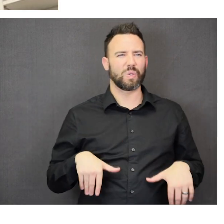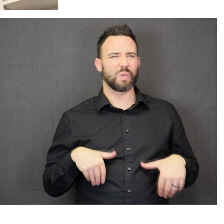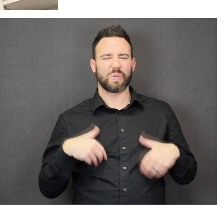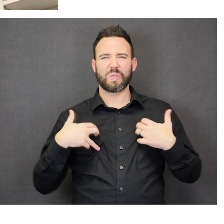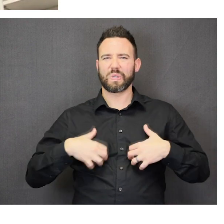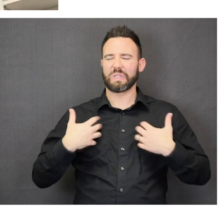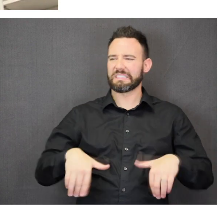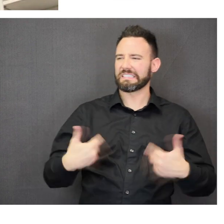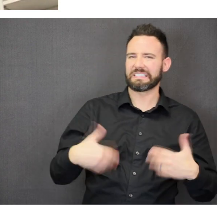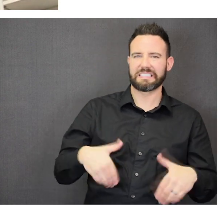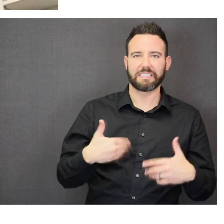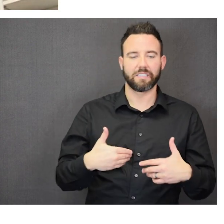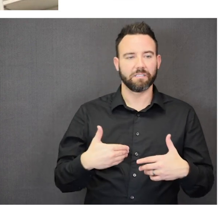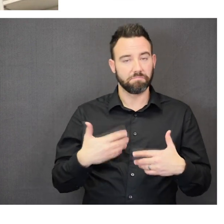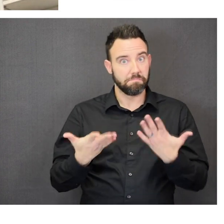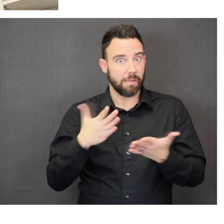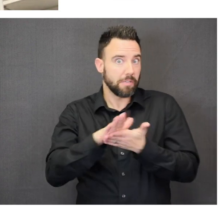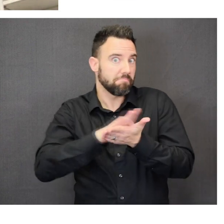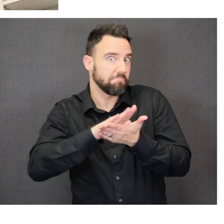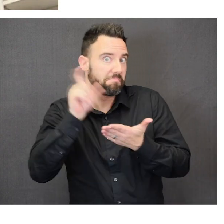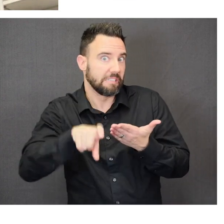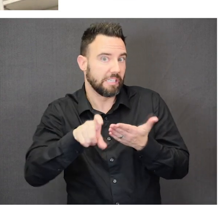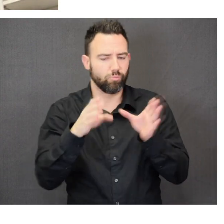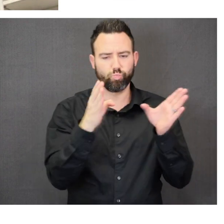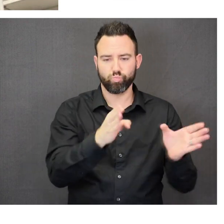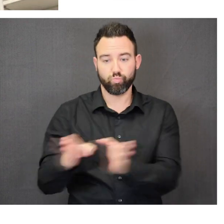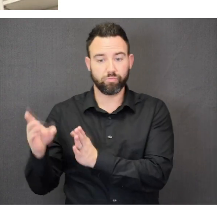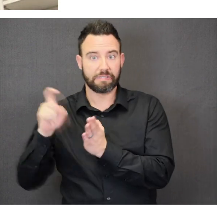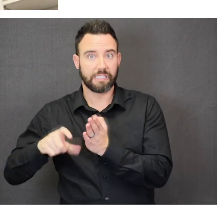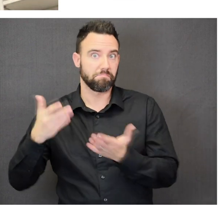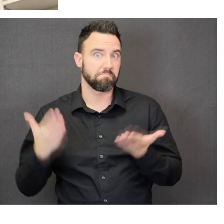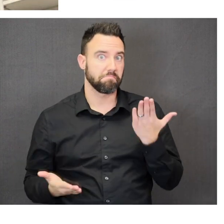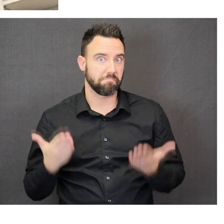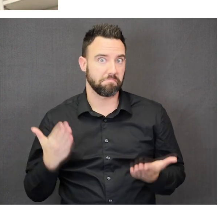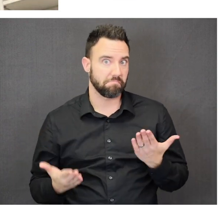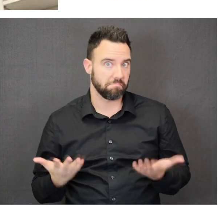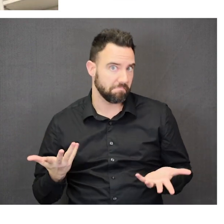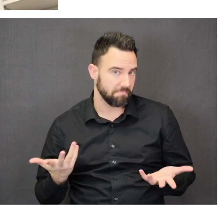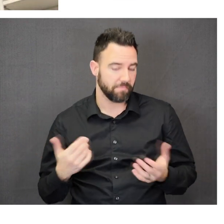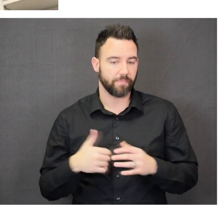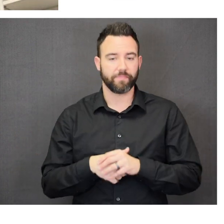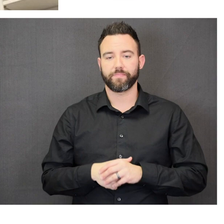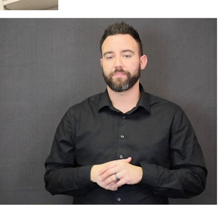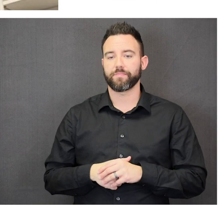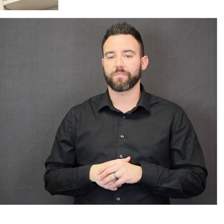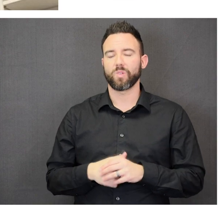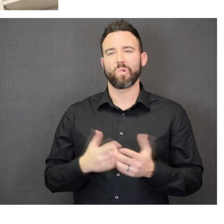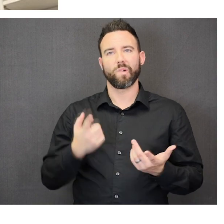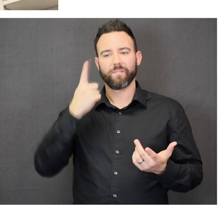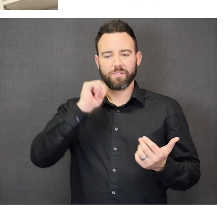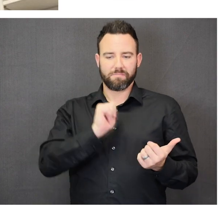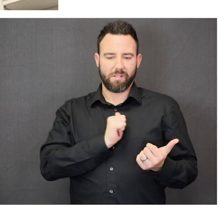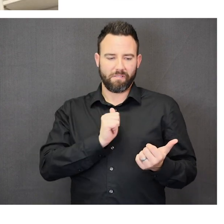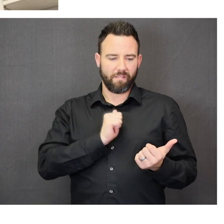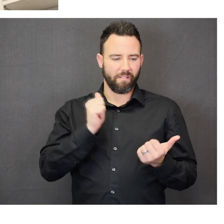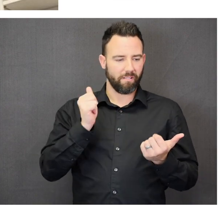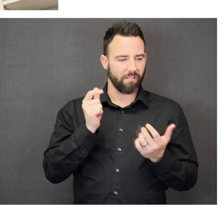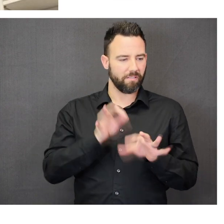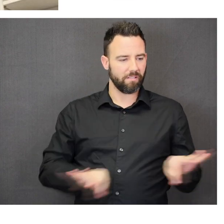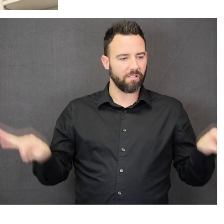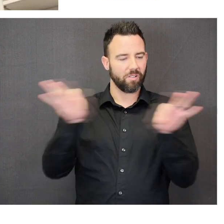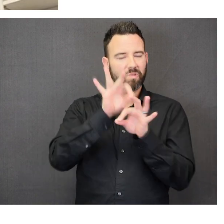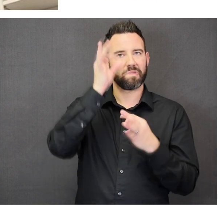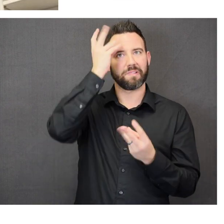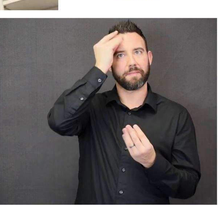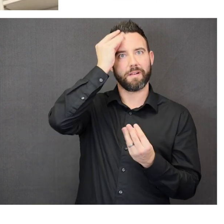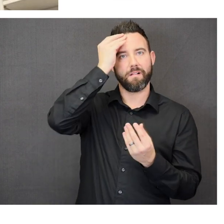doing things that are regulatory in nature with our family members. So when I think about what do my